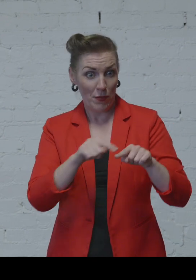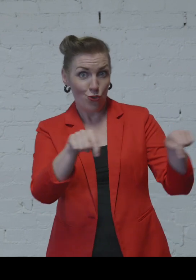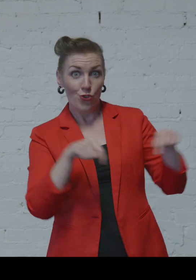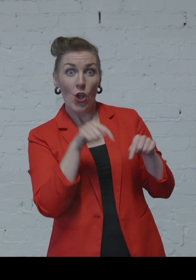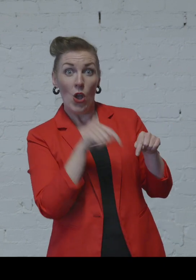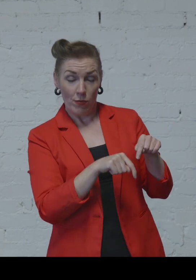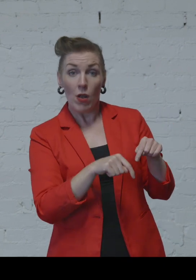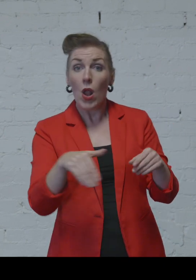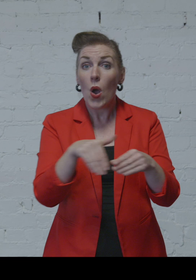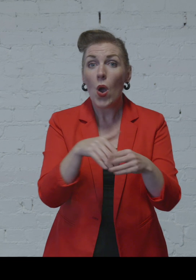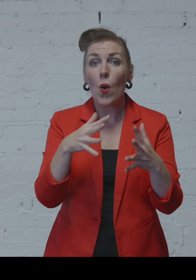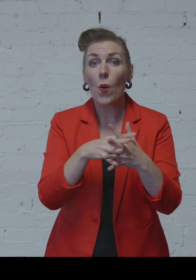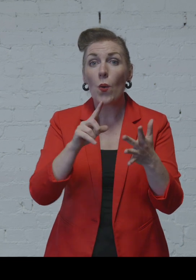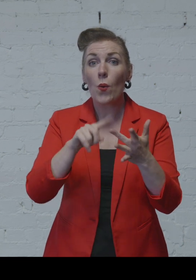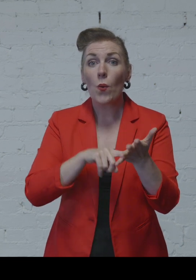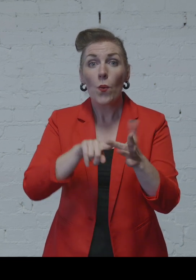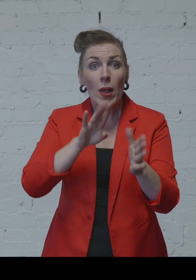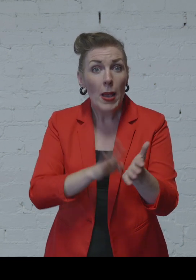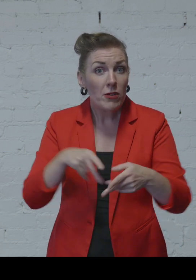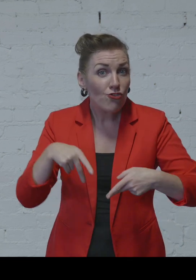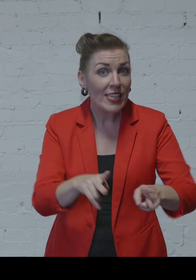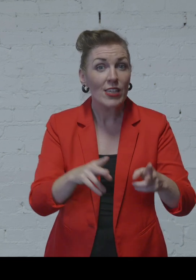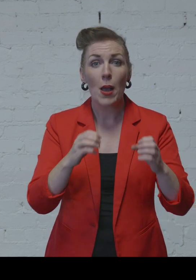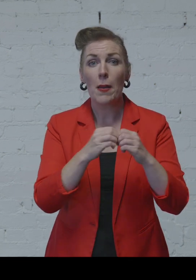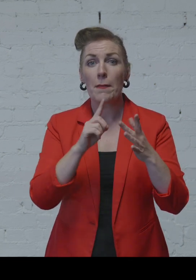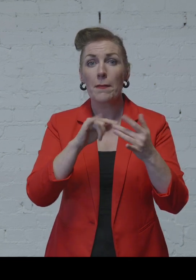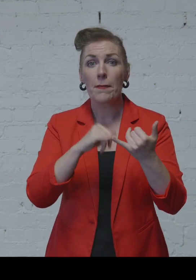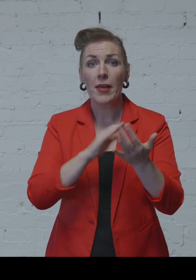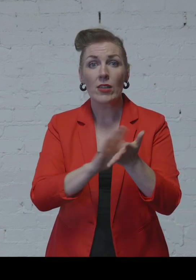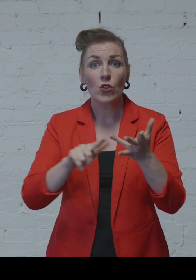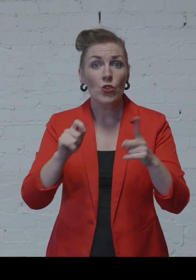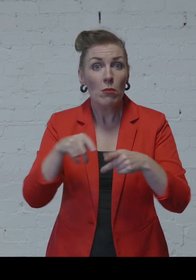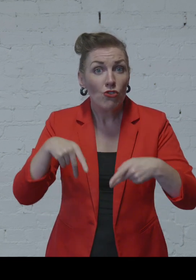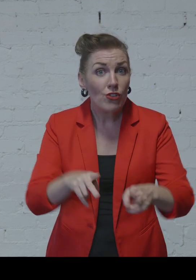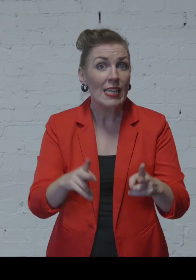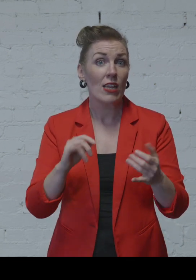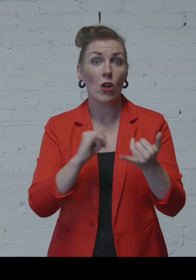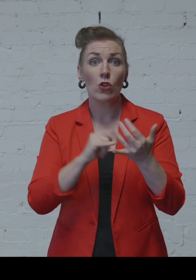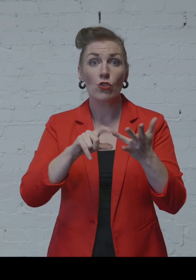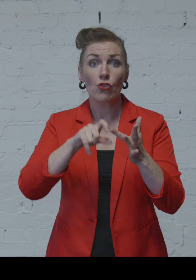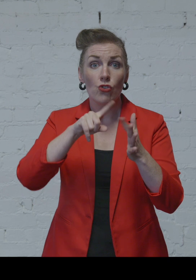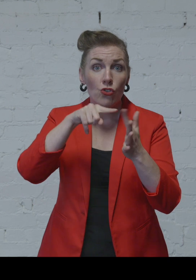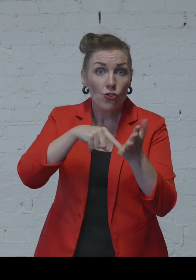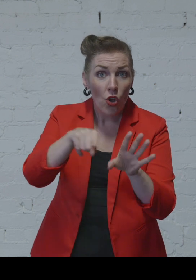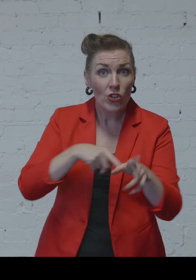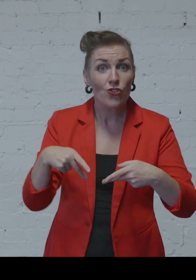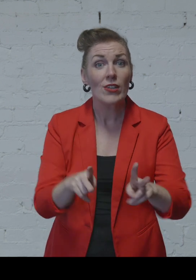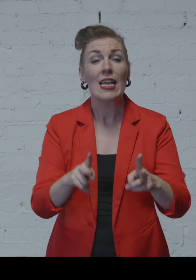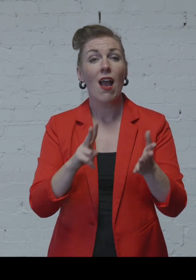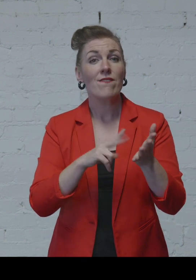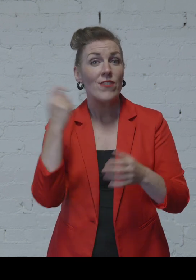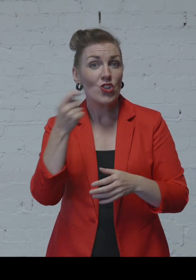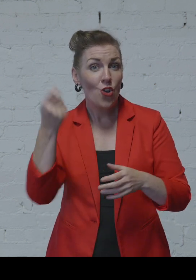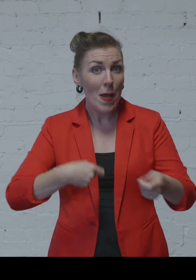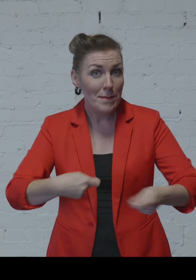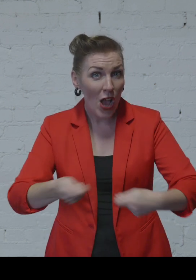These include William Street, Bishop Street, Society Street, Victoria Market